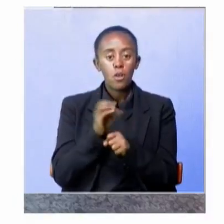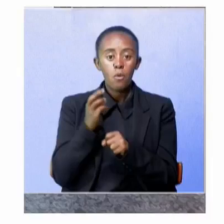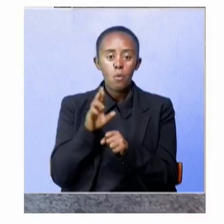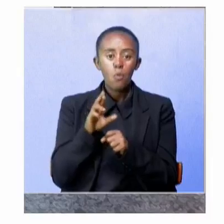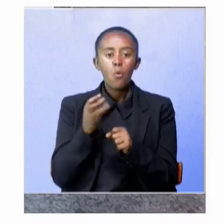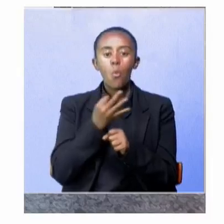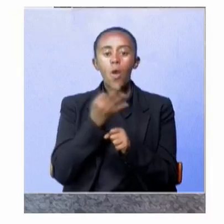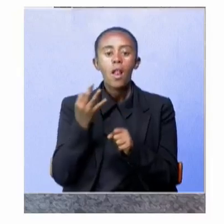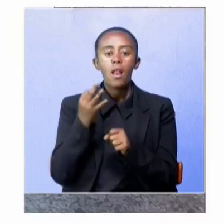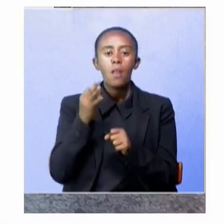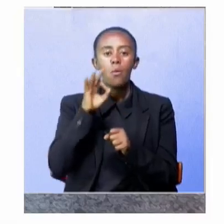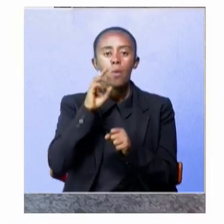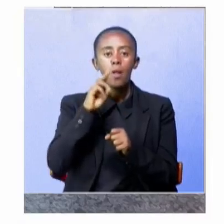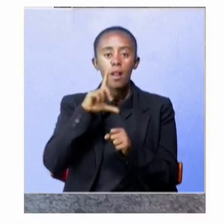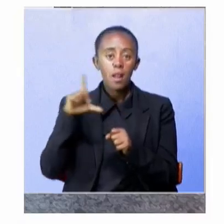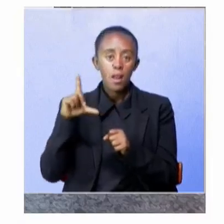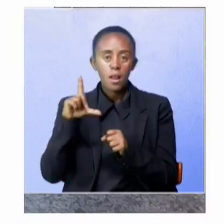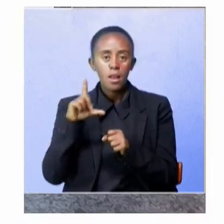well